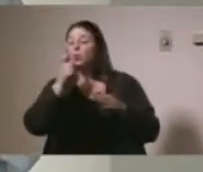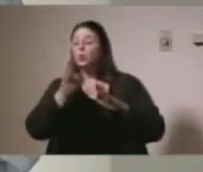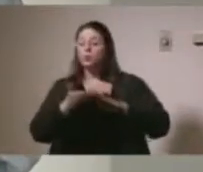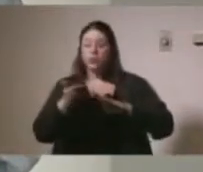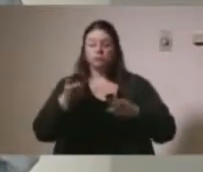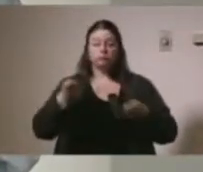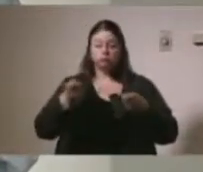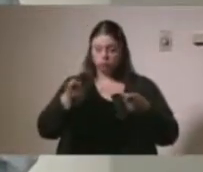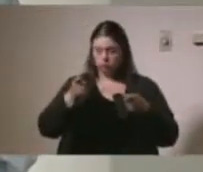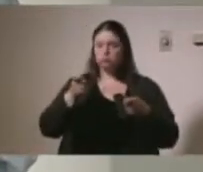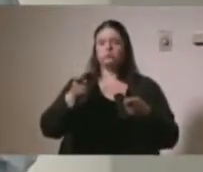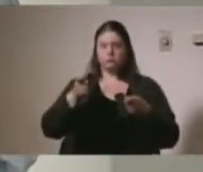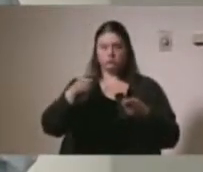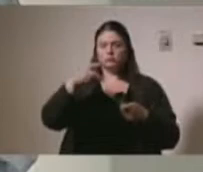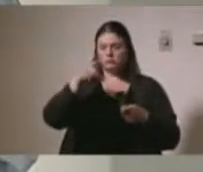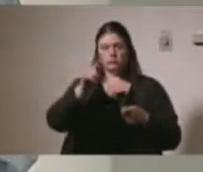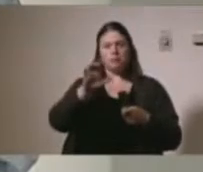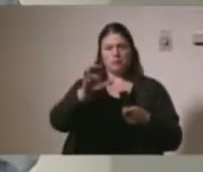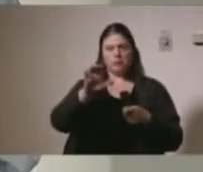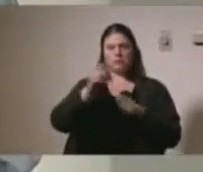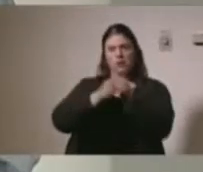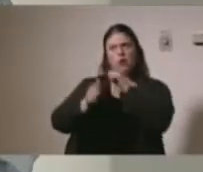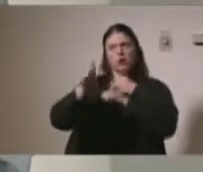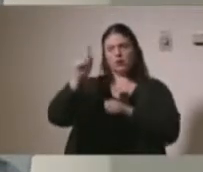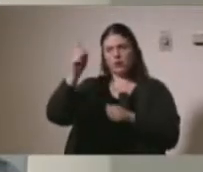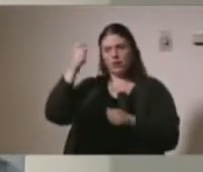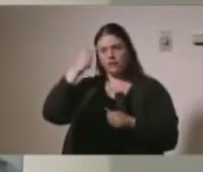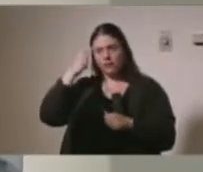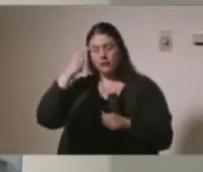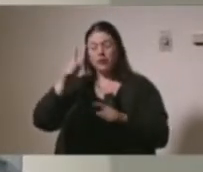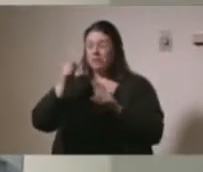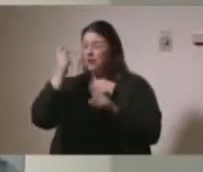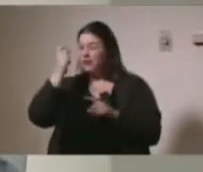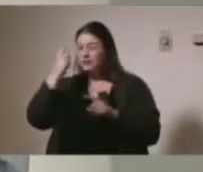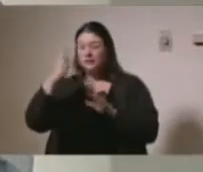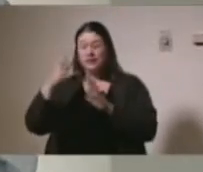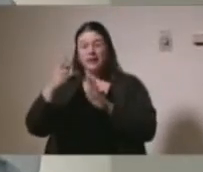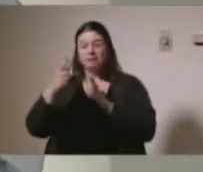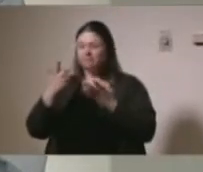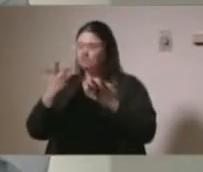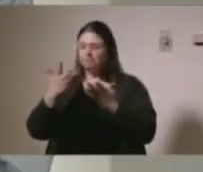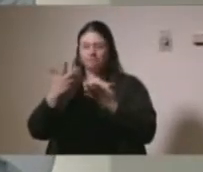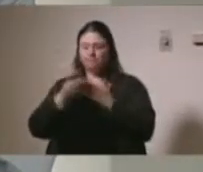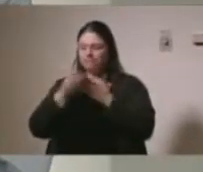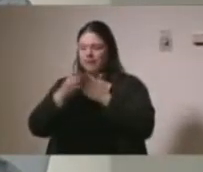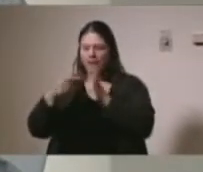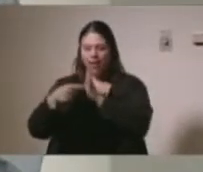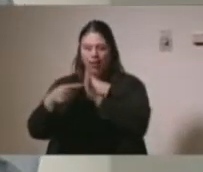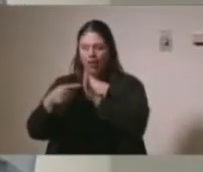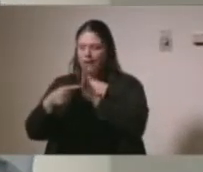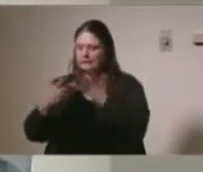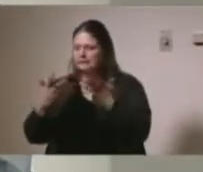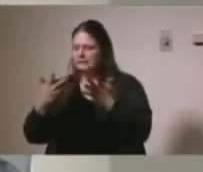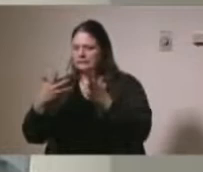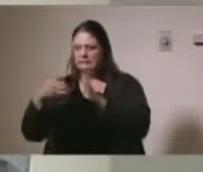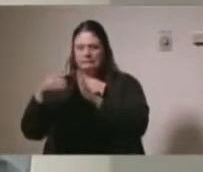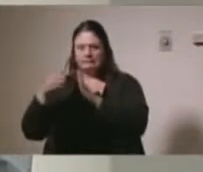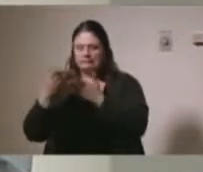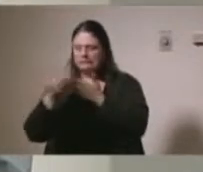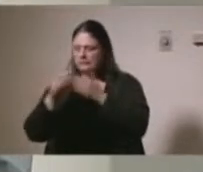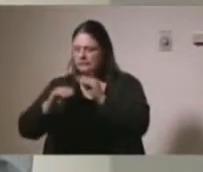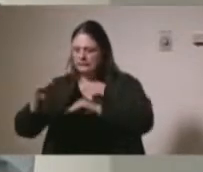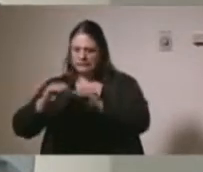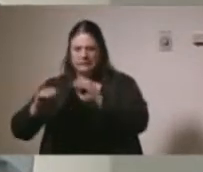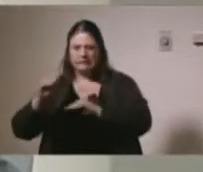had a high deficit, and the quality of services was poor. The services offered